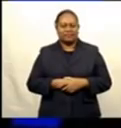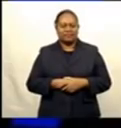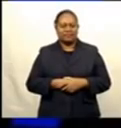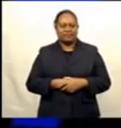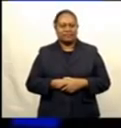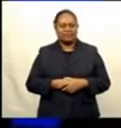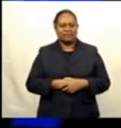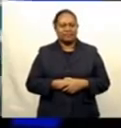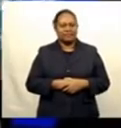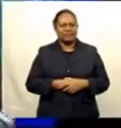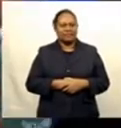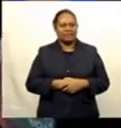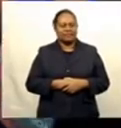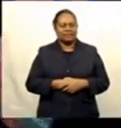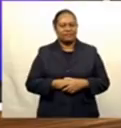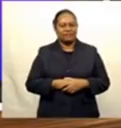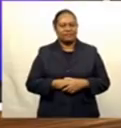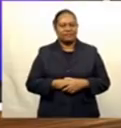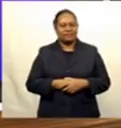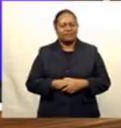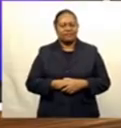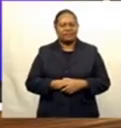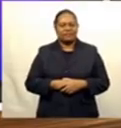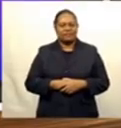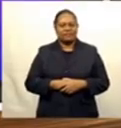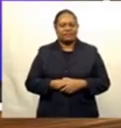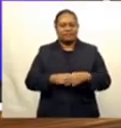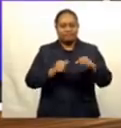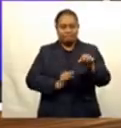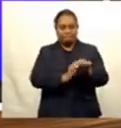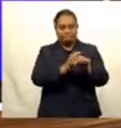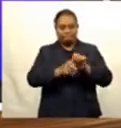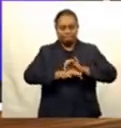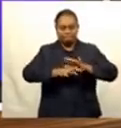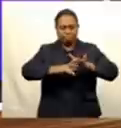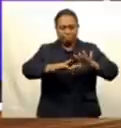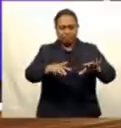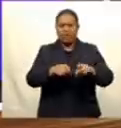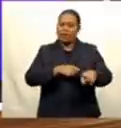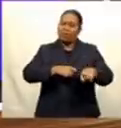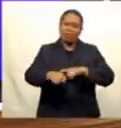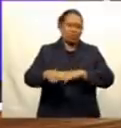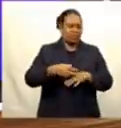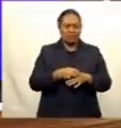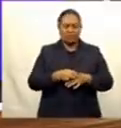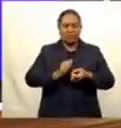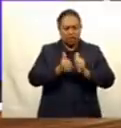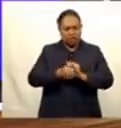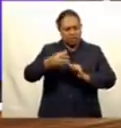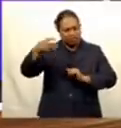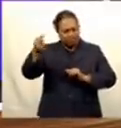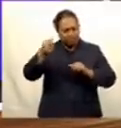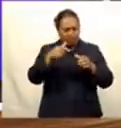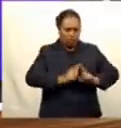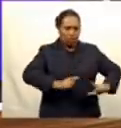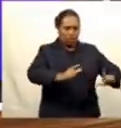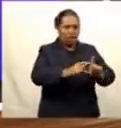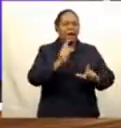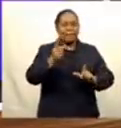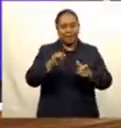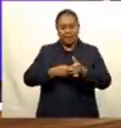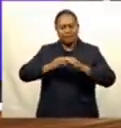Venina Rakotonga, FBC Sports. The pandemic has brought many sporting tournaments to a halt locally, but for Netball